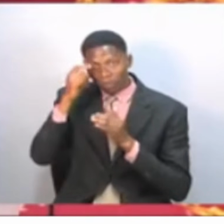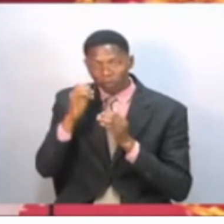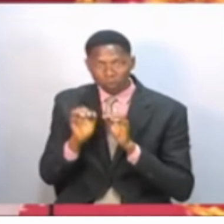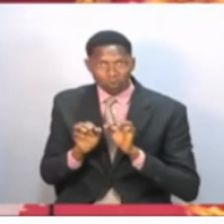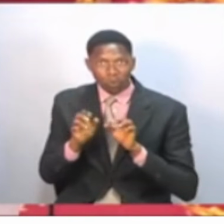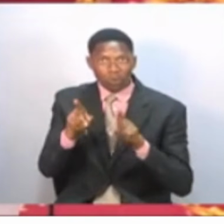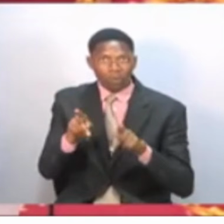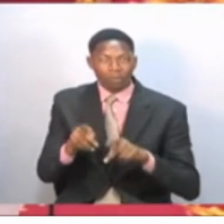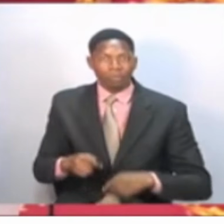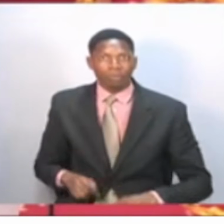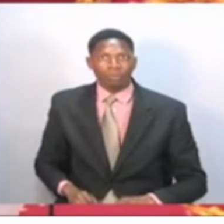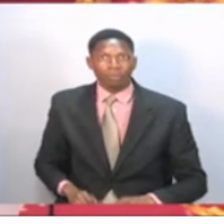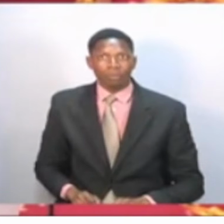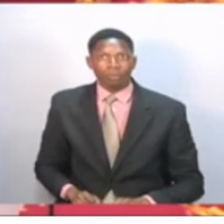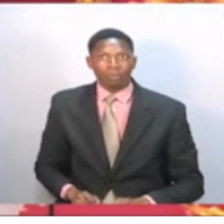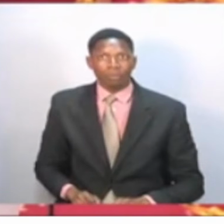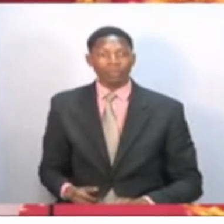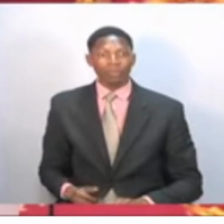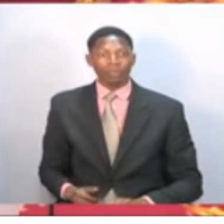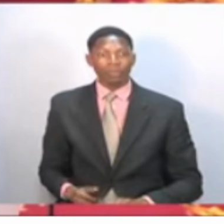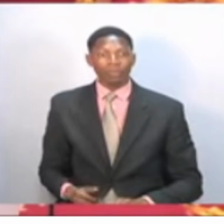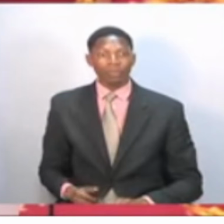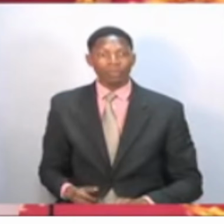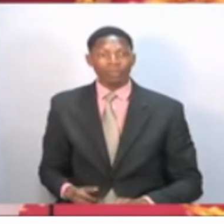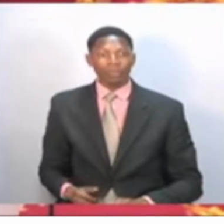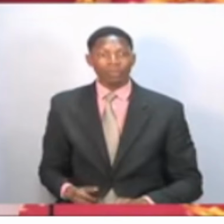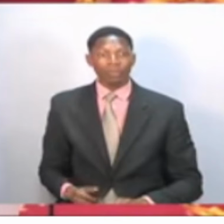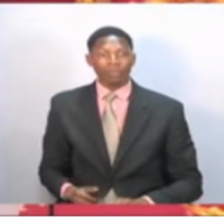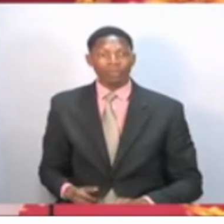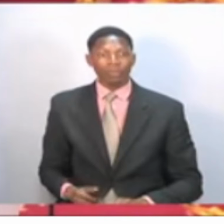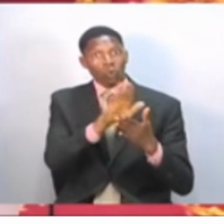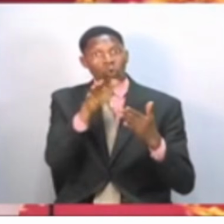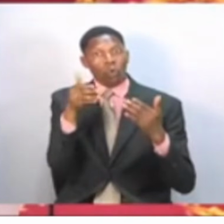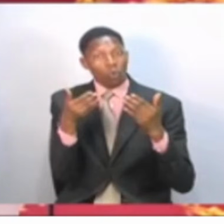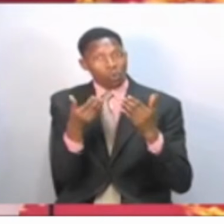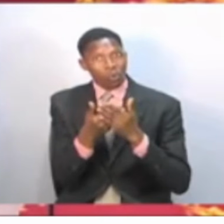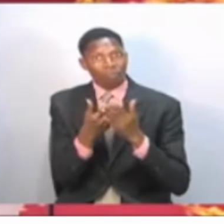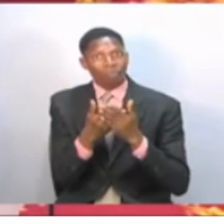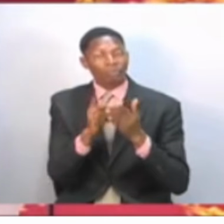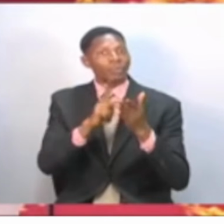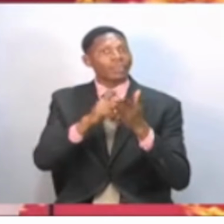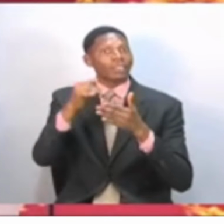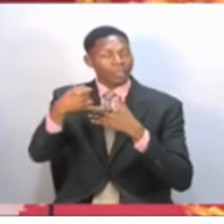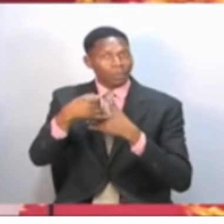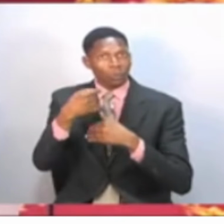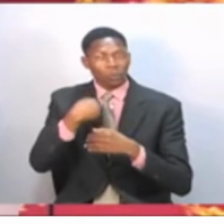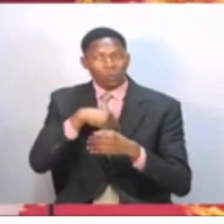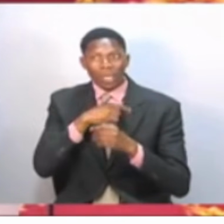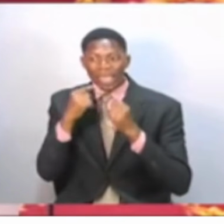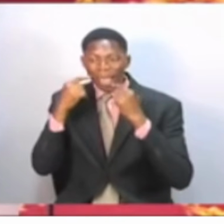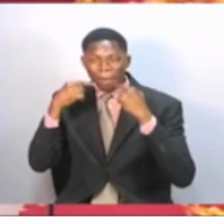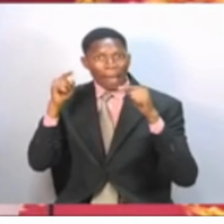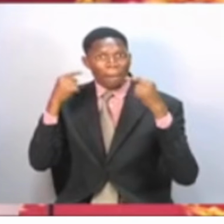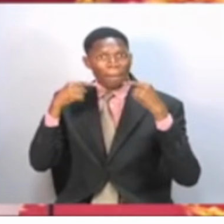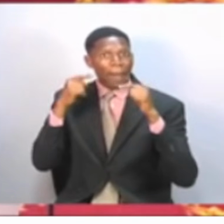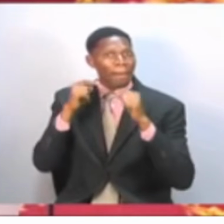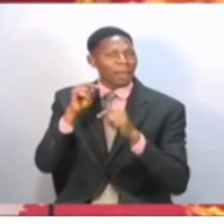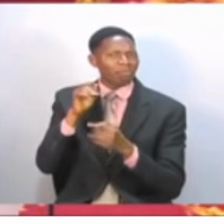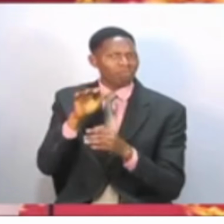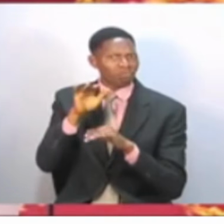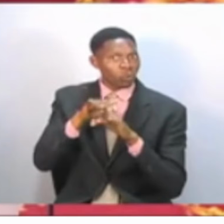I have here, Mr. Speaker, that I will table all the advertisement of all the projects we advertised, over 400 of